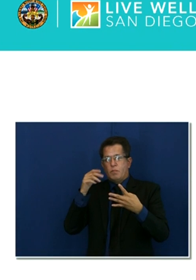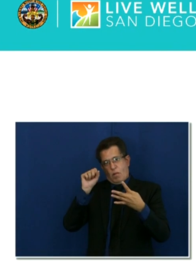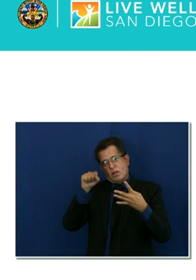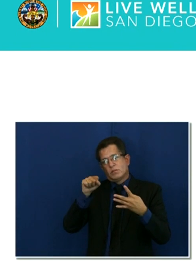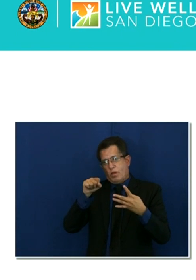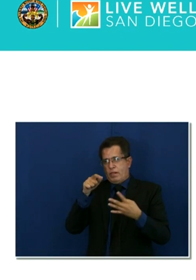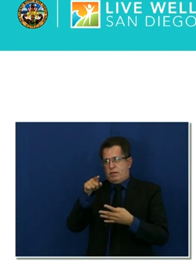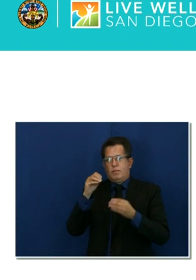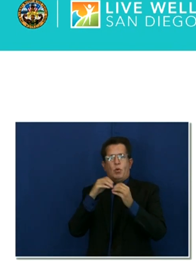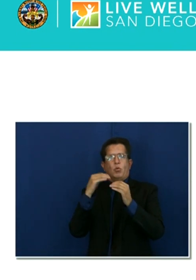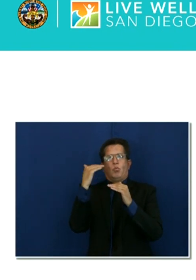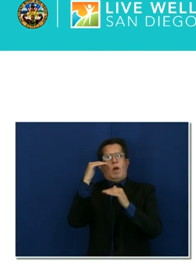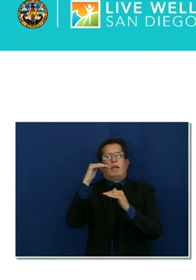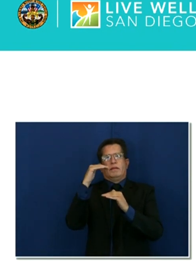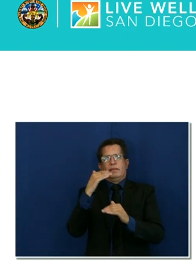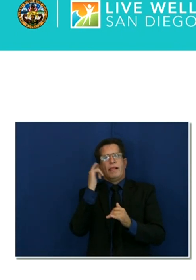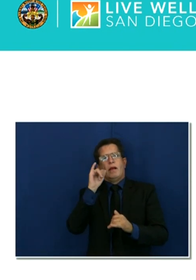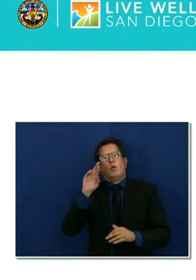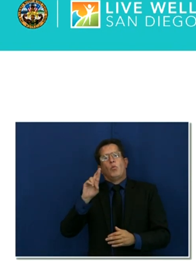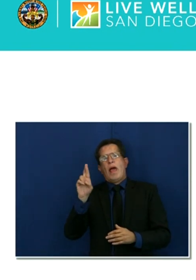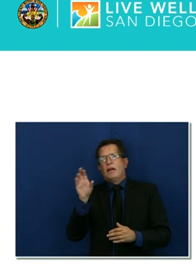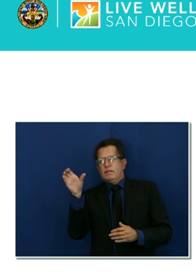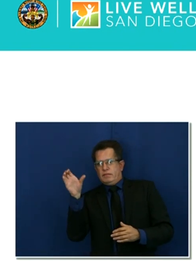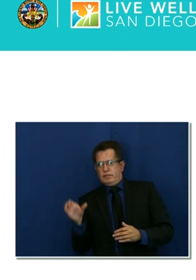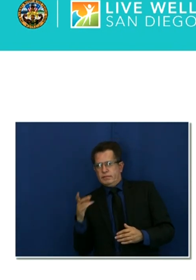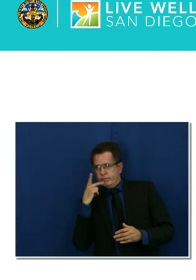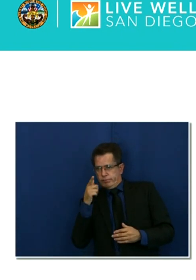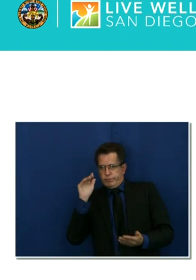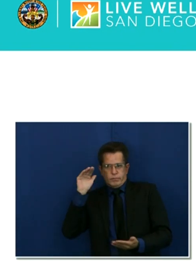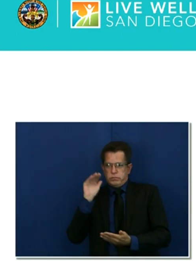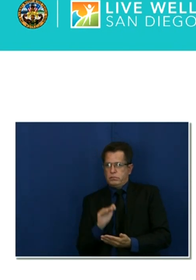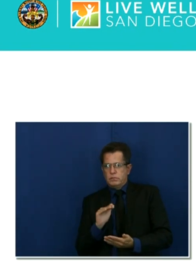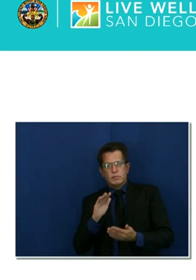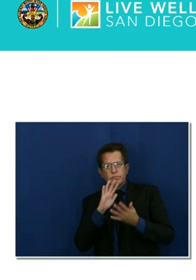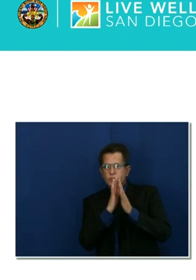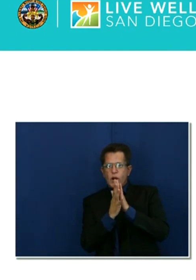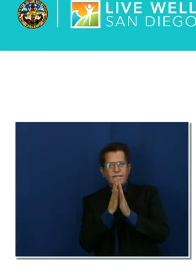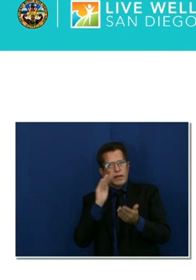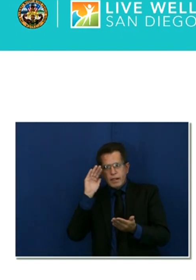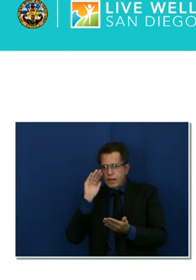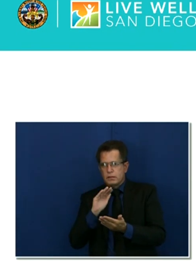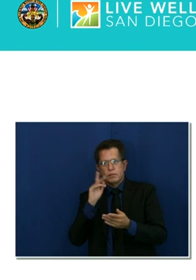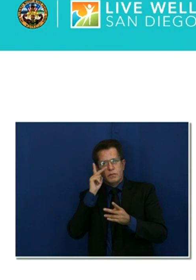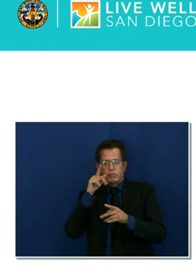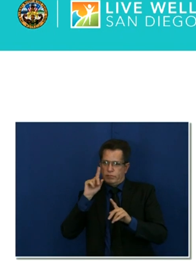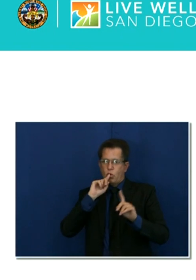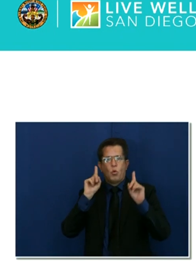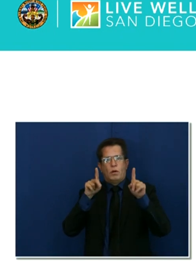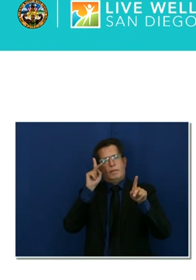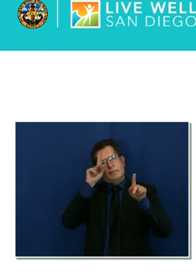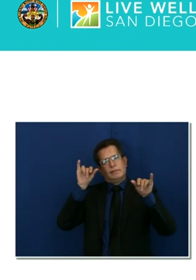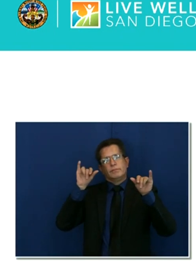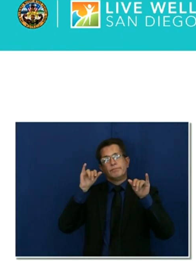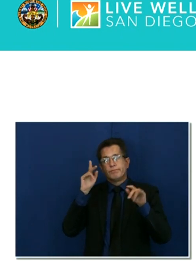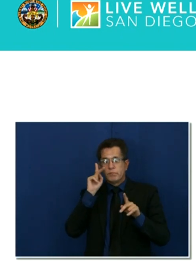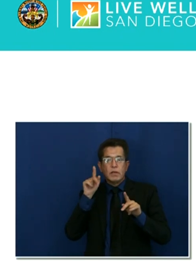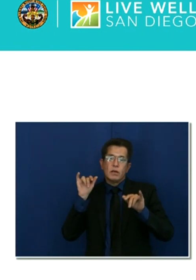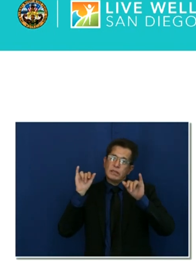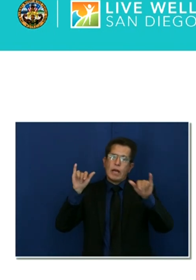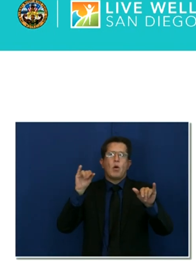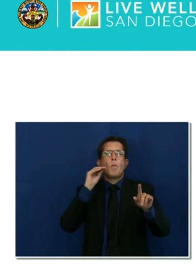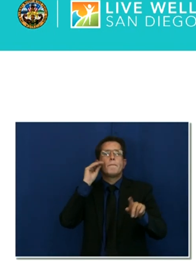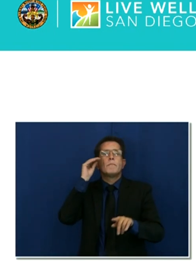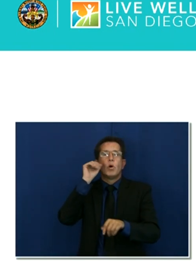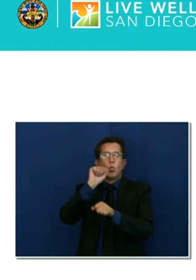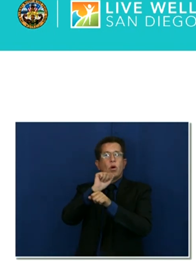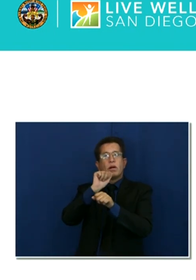in restrictions, as you see here on the right side of the slide. People would be asking to work from